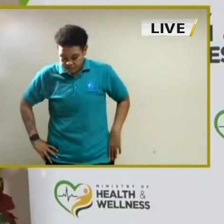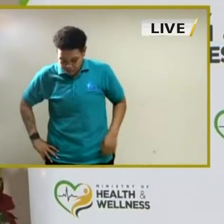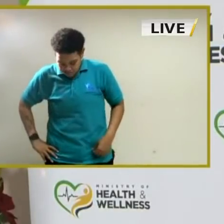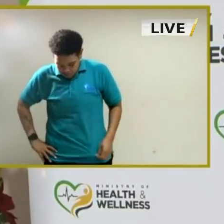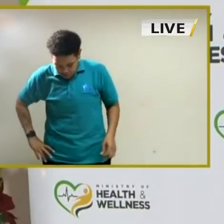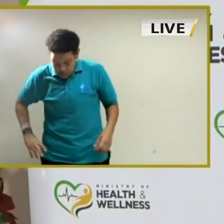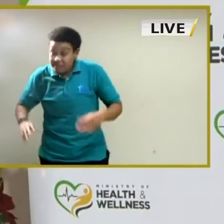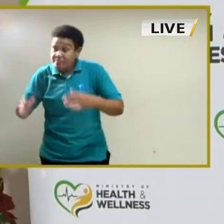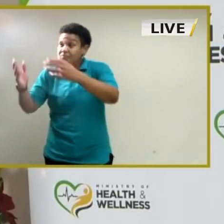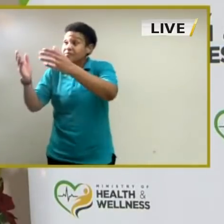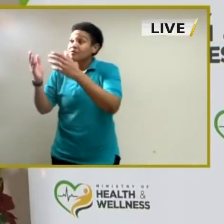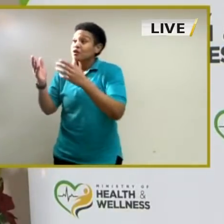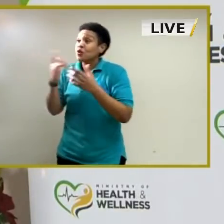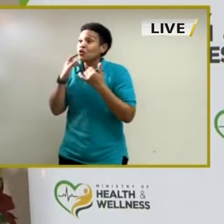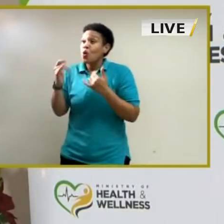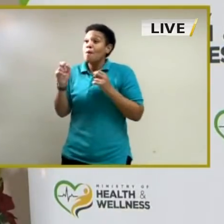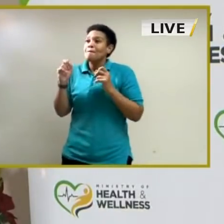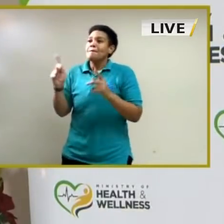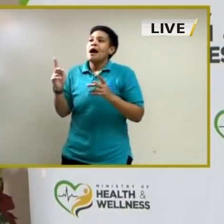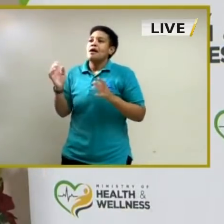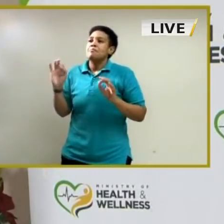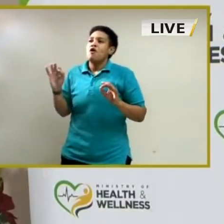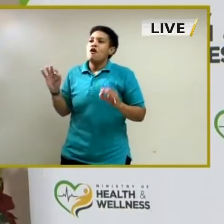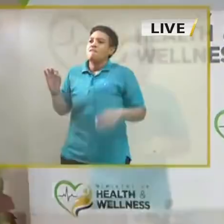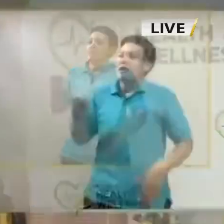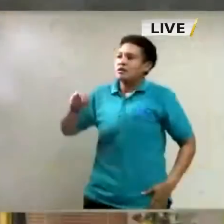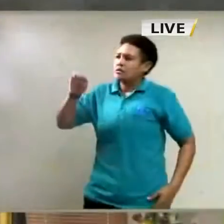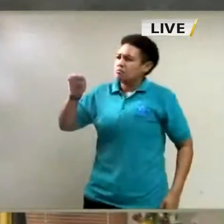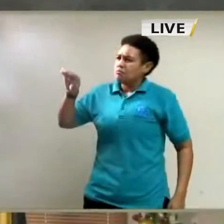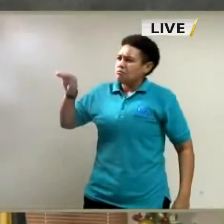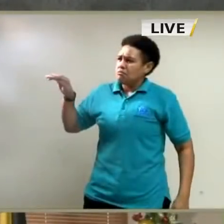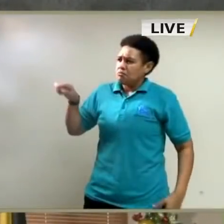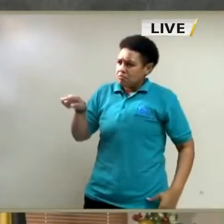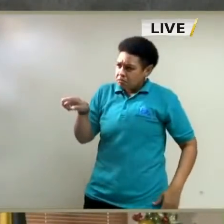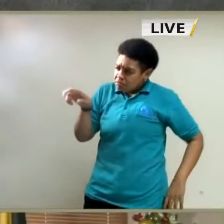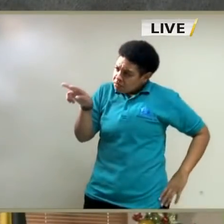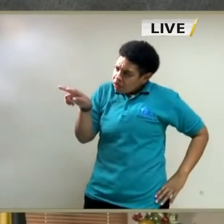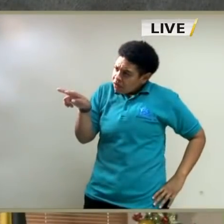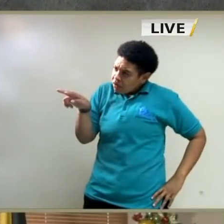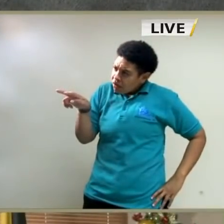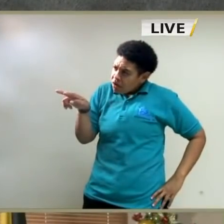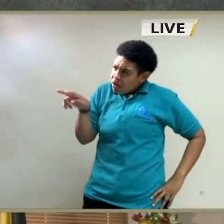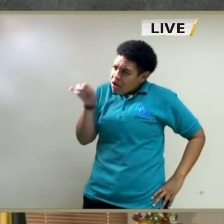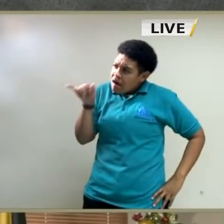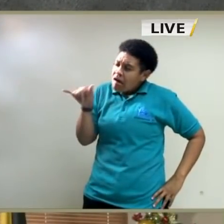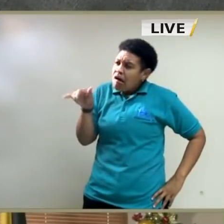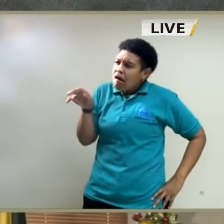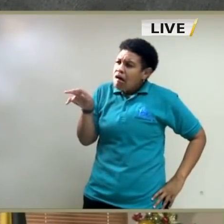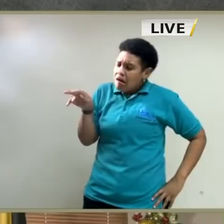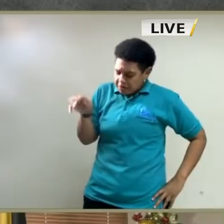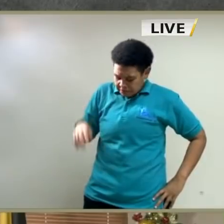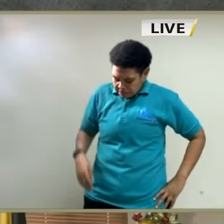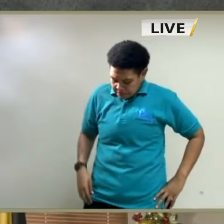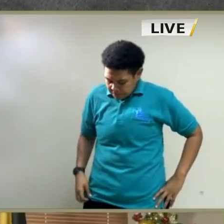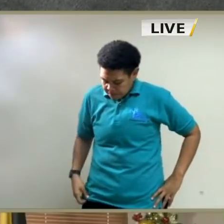Okay, good. So we are back on track now. So we're having a closer look at the